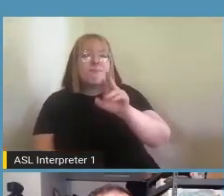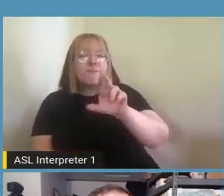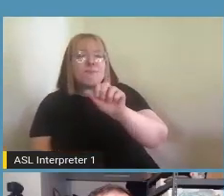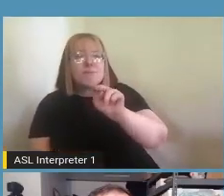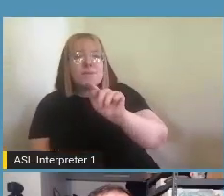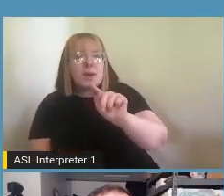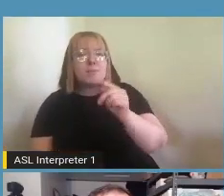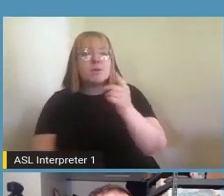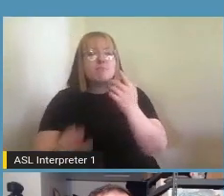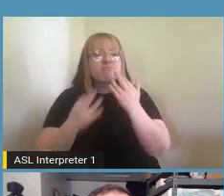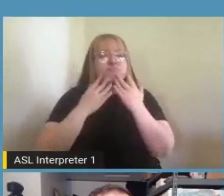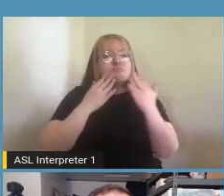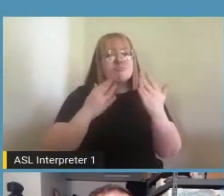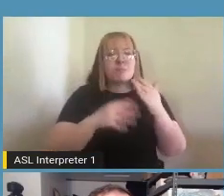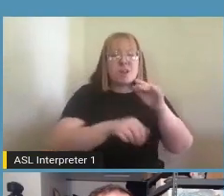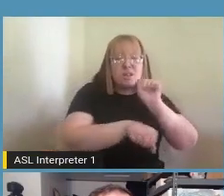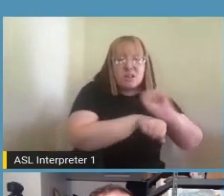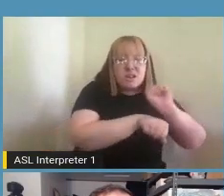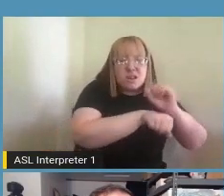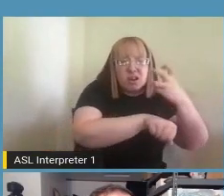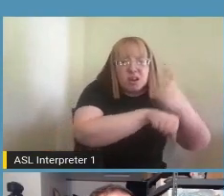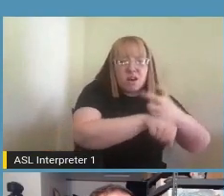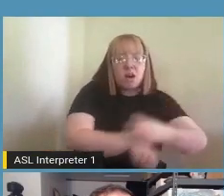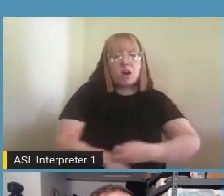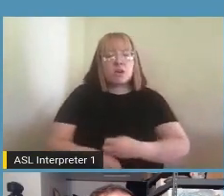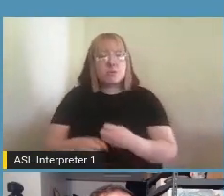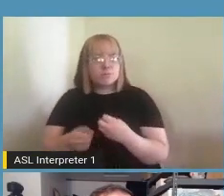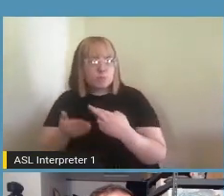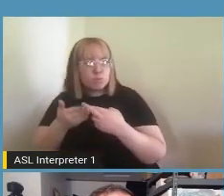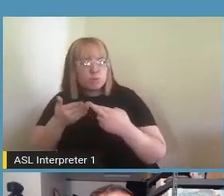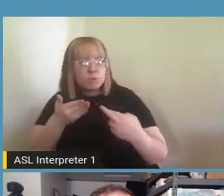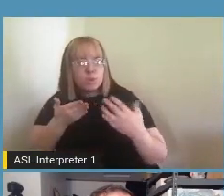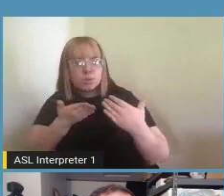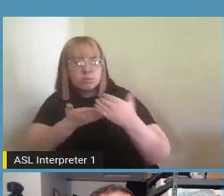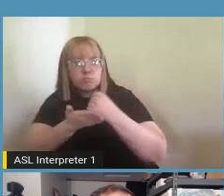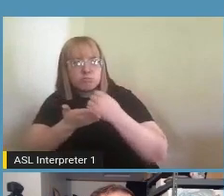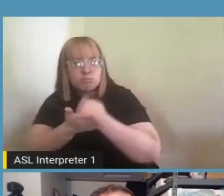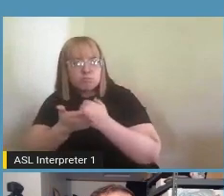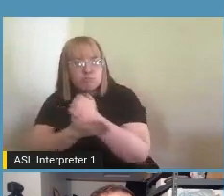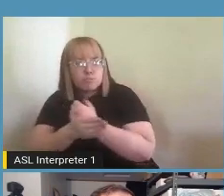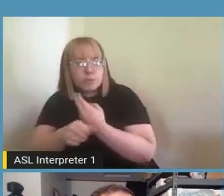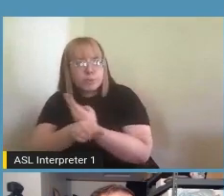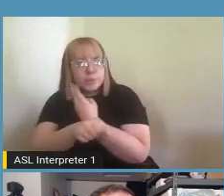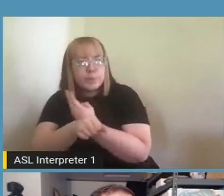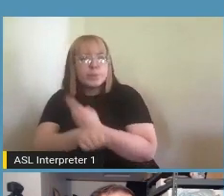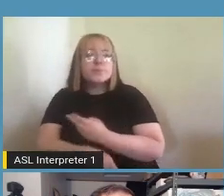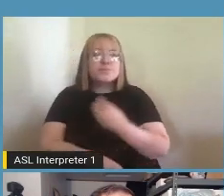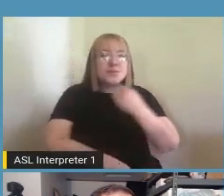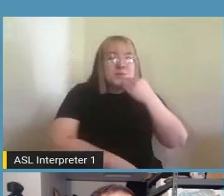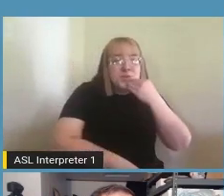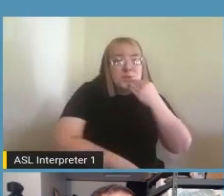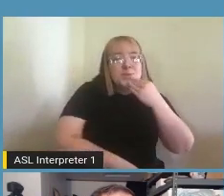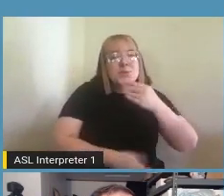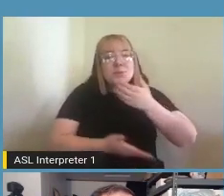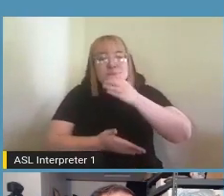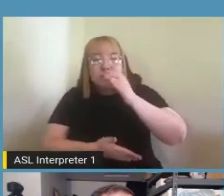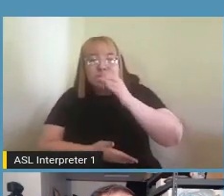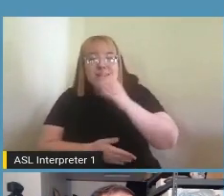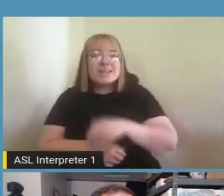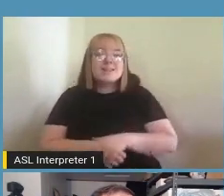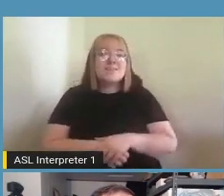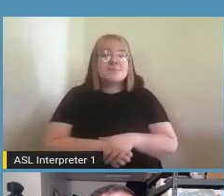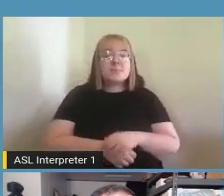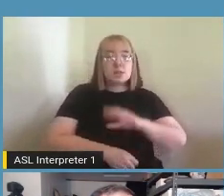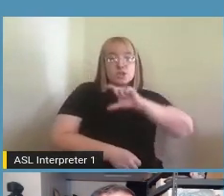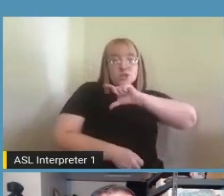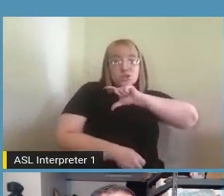moving. Hardworking. Resourceful. Passionate. Cool. We are food and beverage. We are security